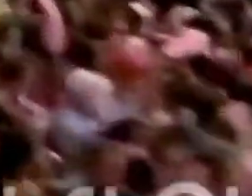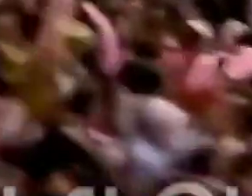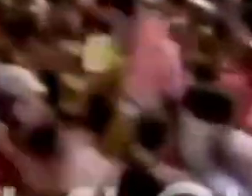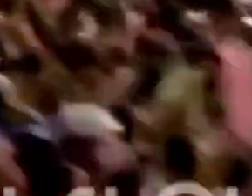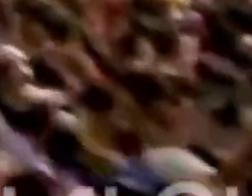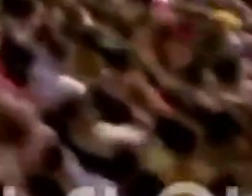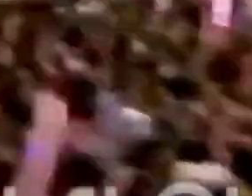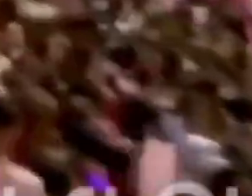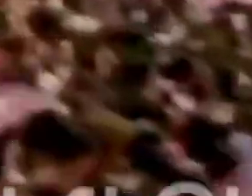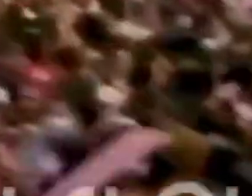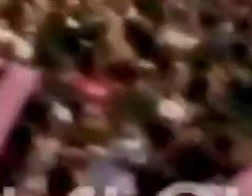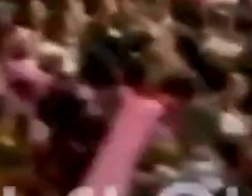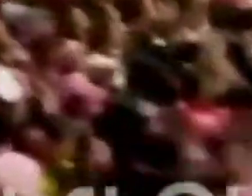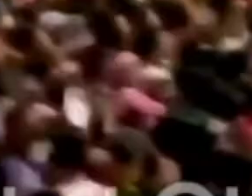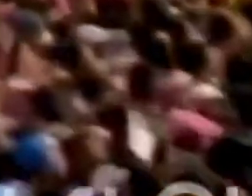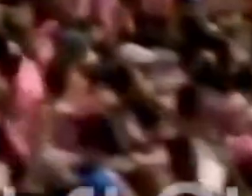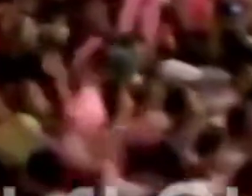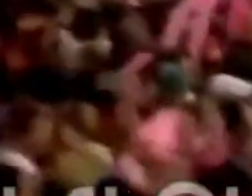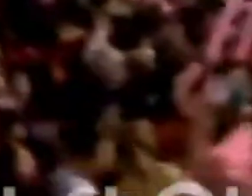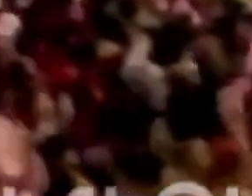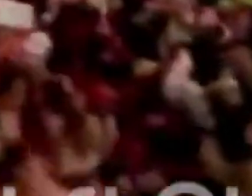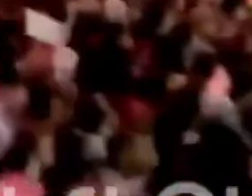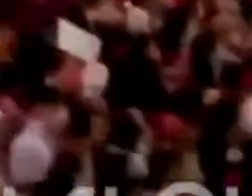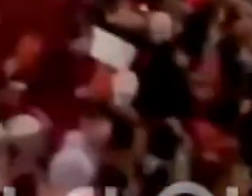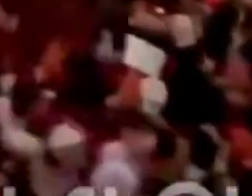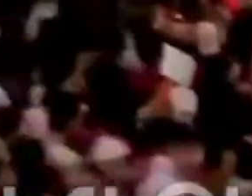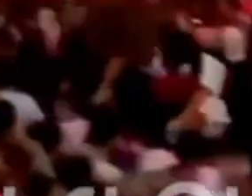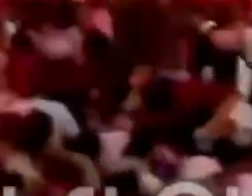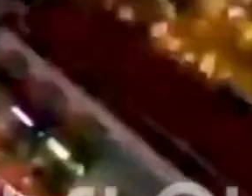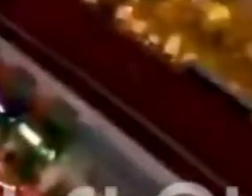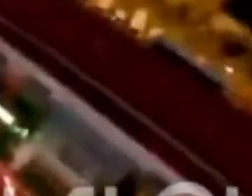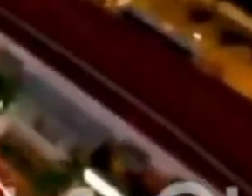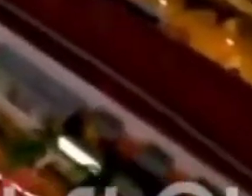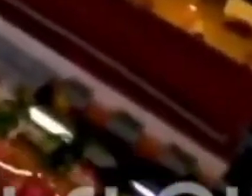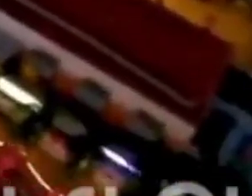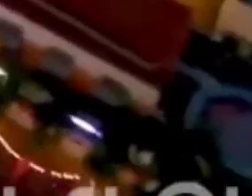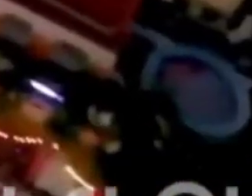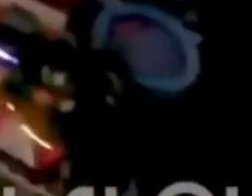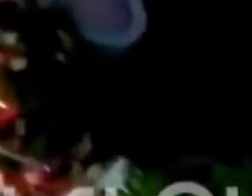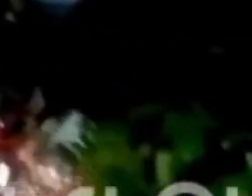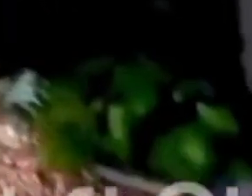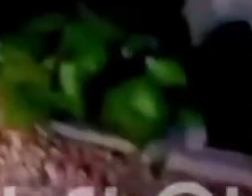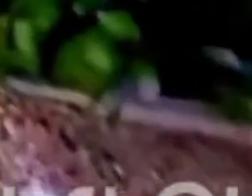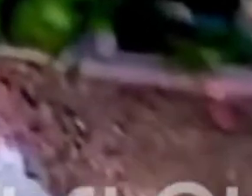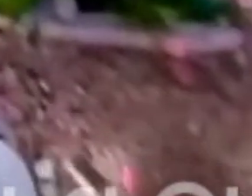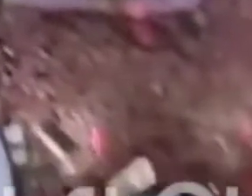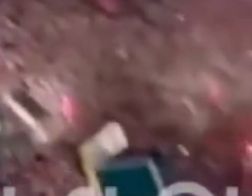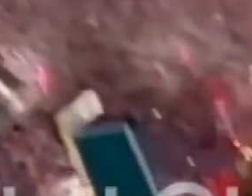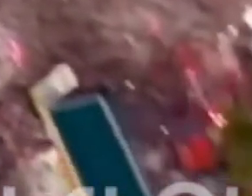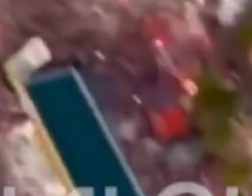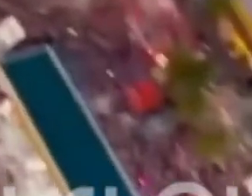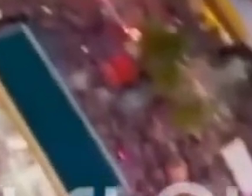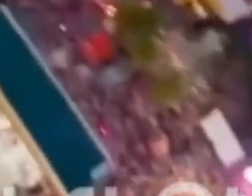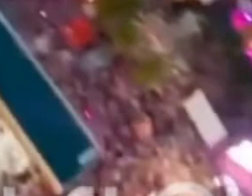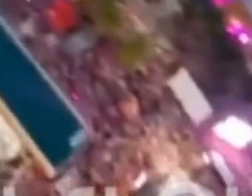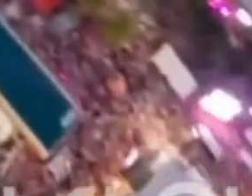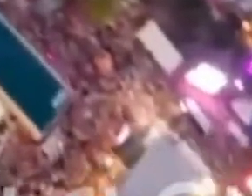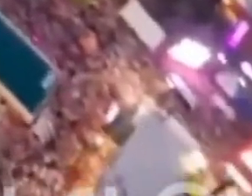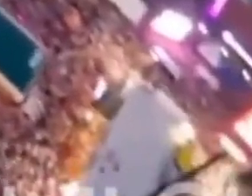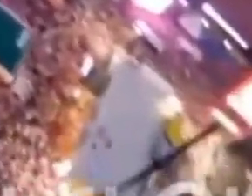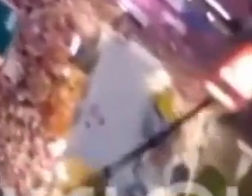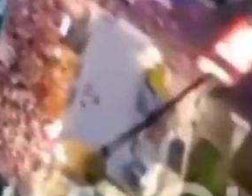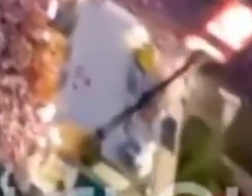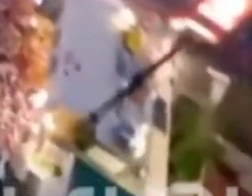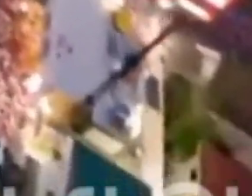I've got these things that I can't let go. Watch me turn this life into something that you can never own. I feel this pain,